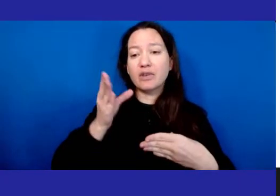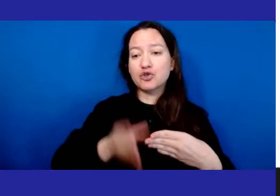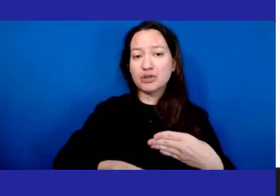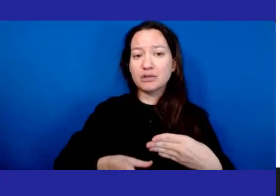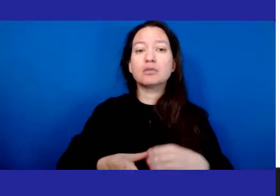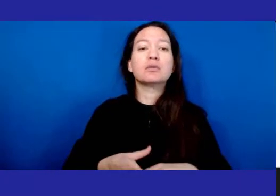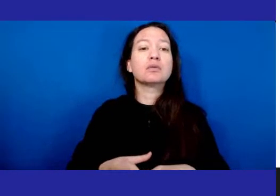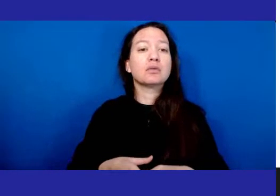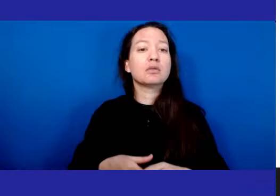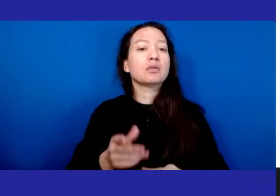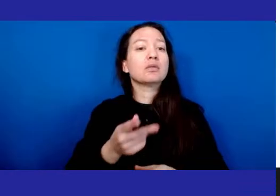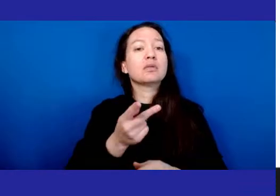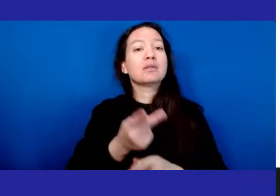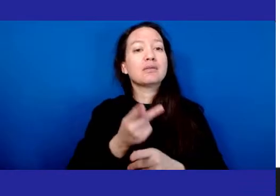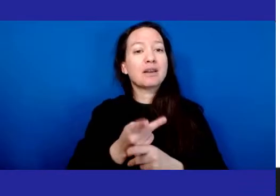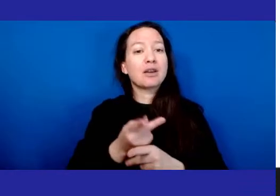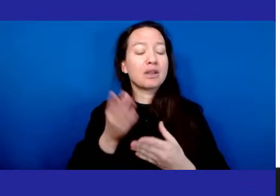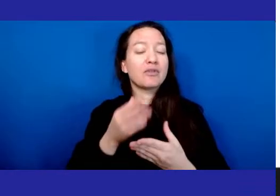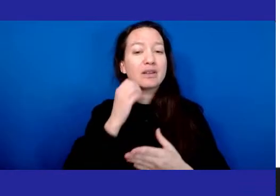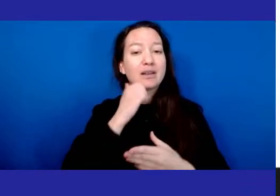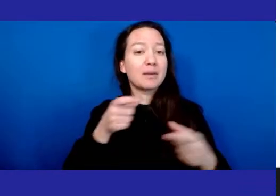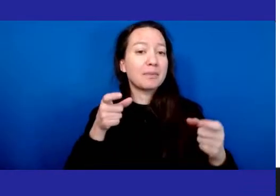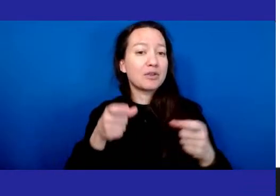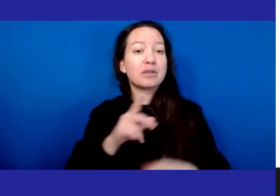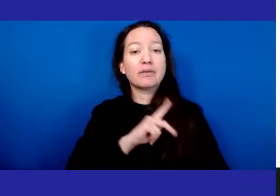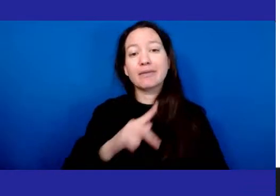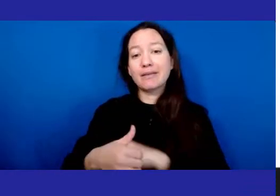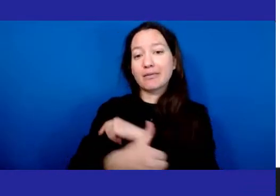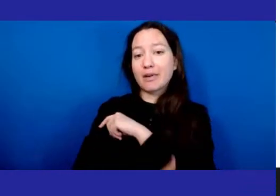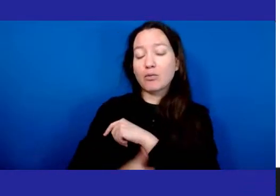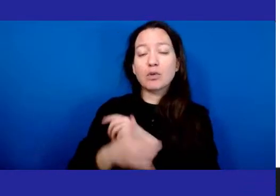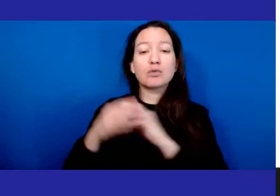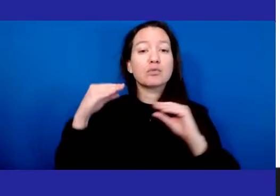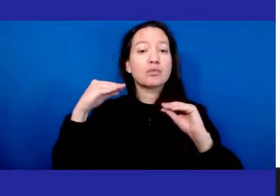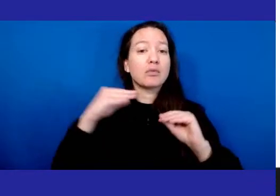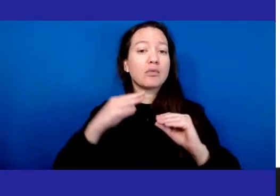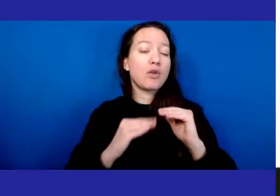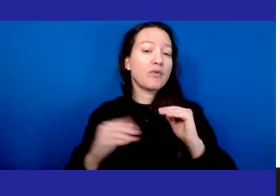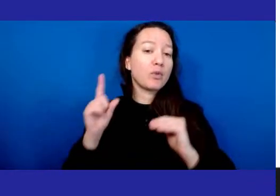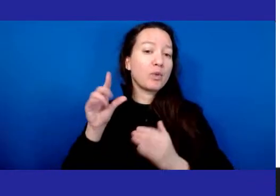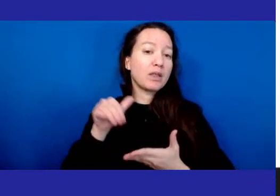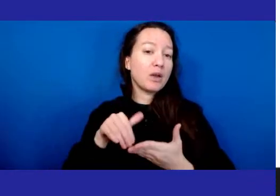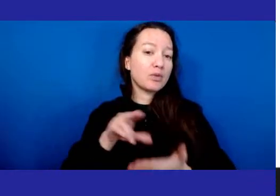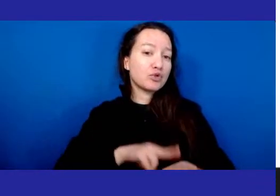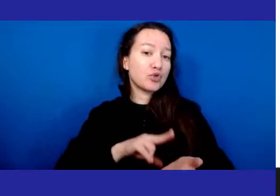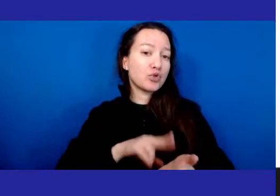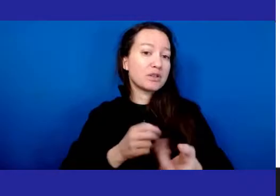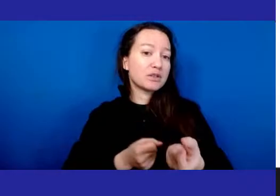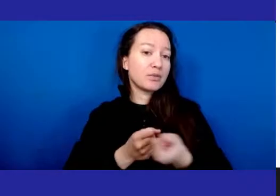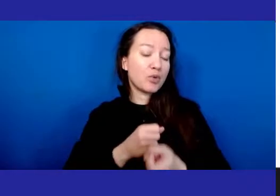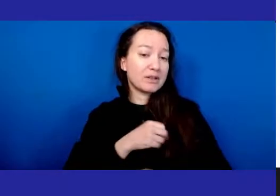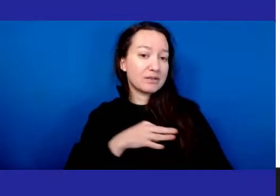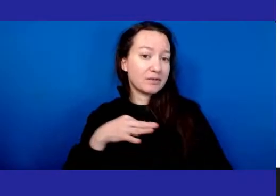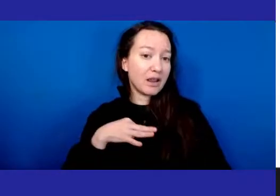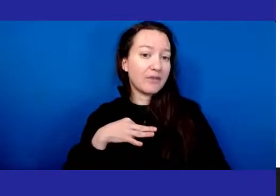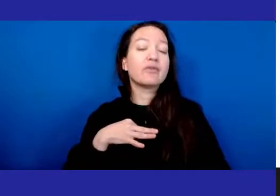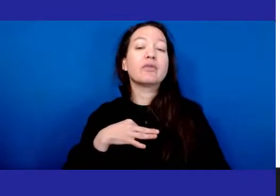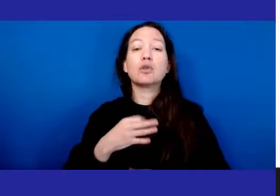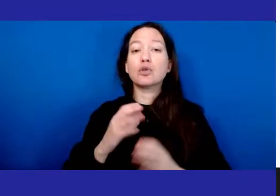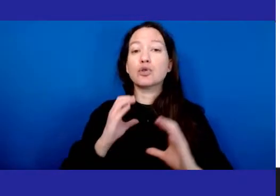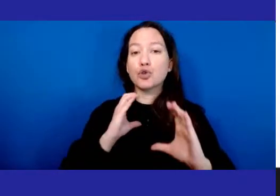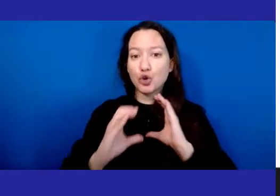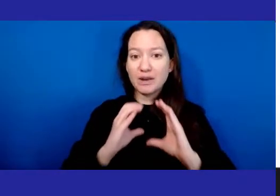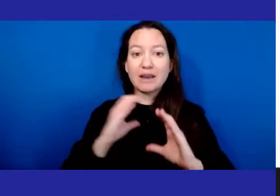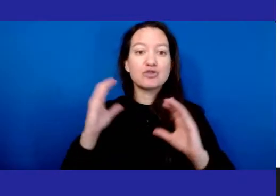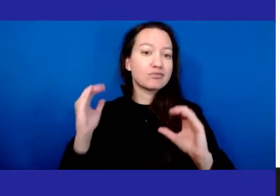care delivery daily management training at Kings County, where we've trained over 1,000 nurses and support staff on communication, escalation, and also